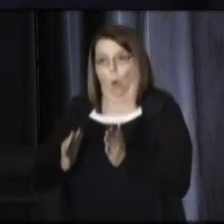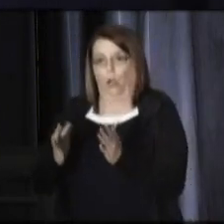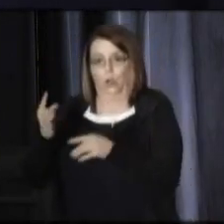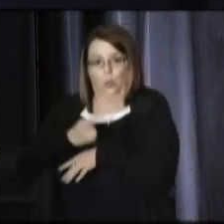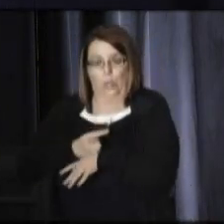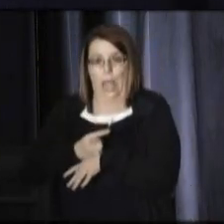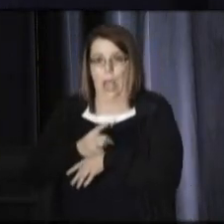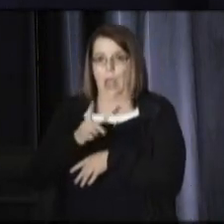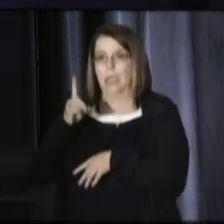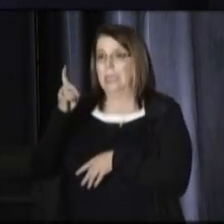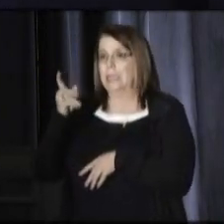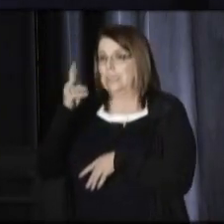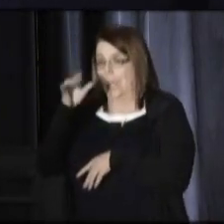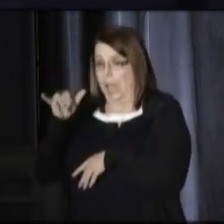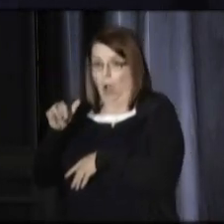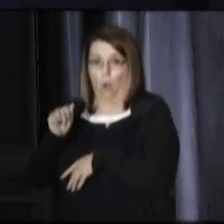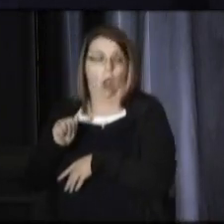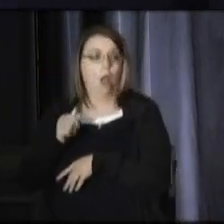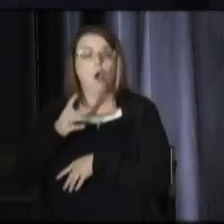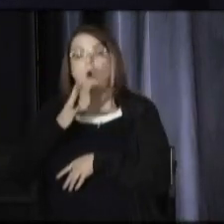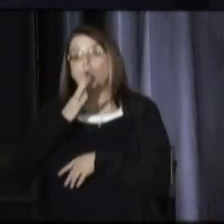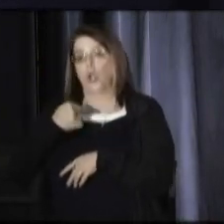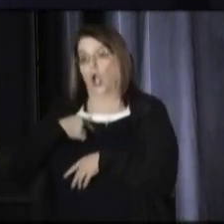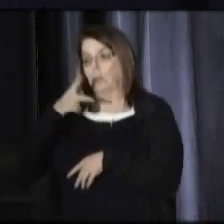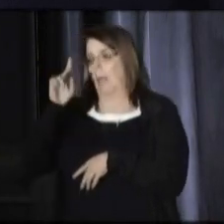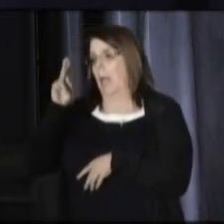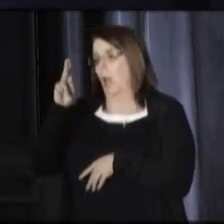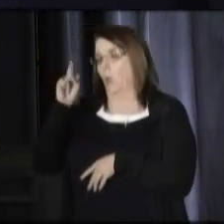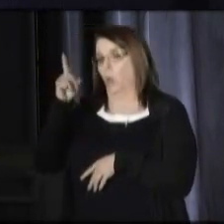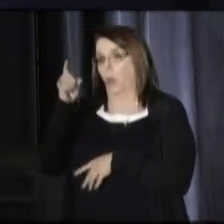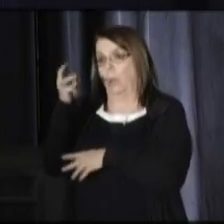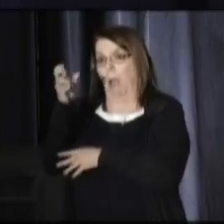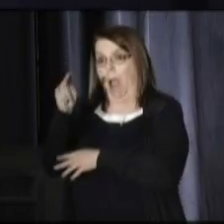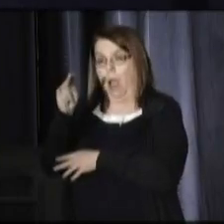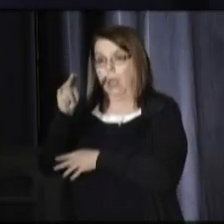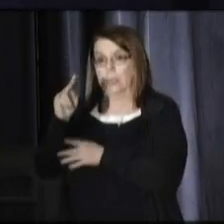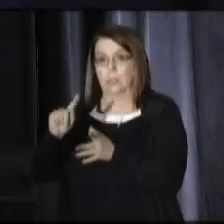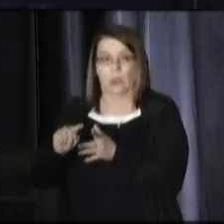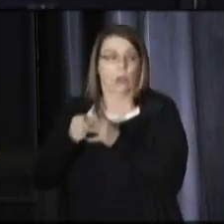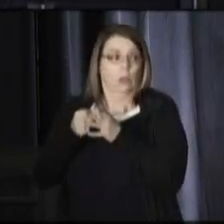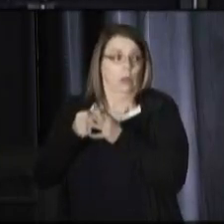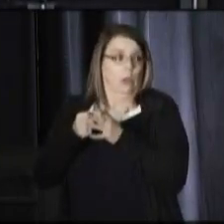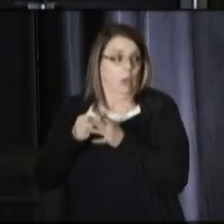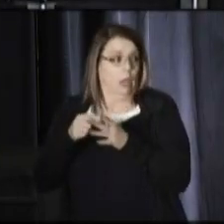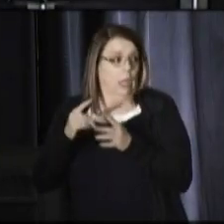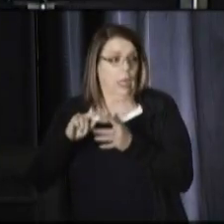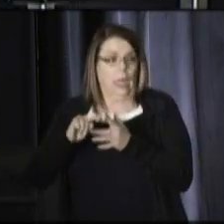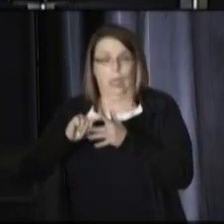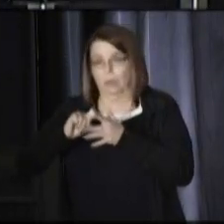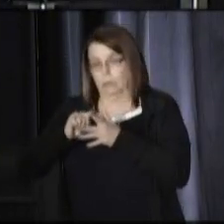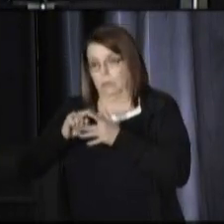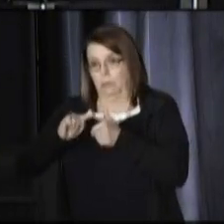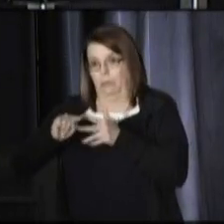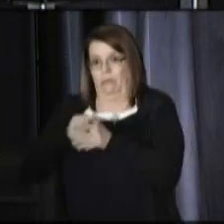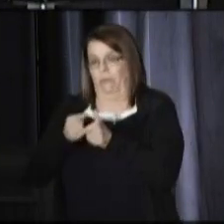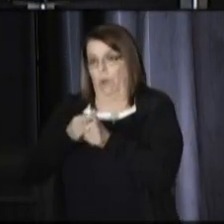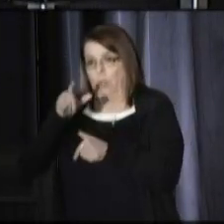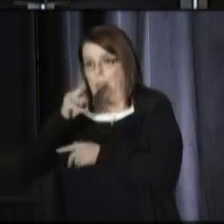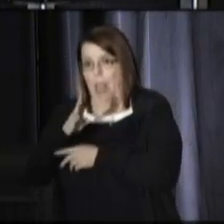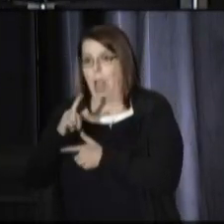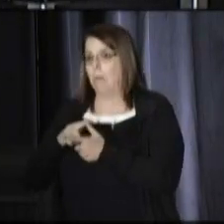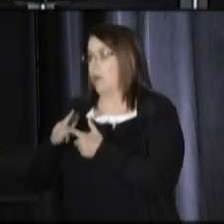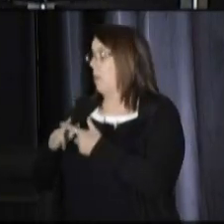their freedoms at risk, I realize what a privilege and a gift it is to stand here with you today.